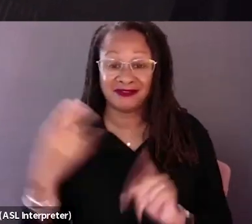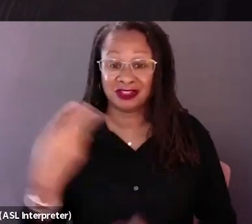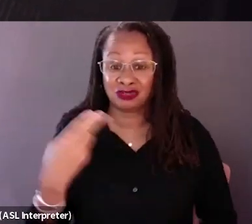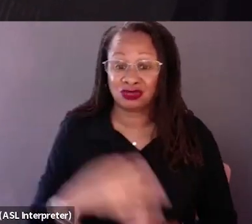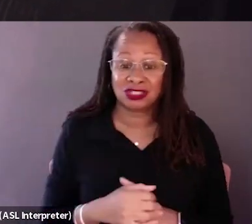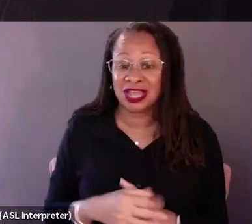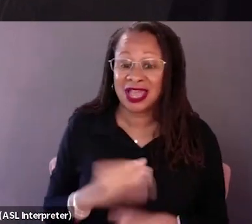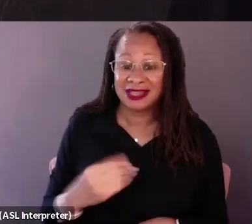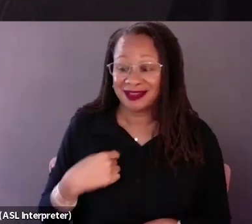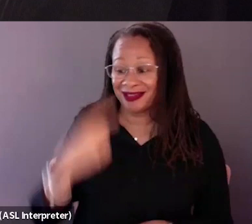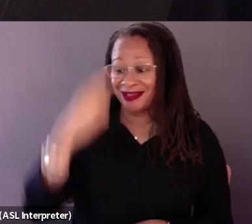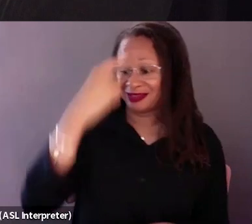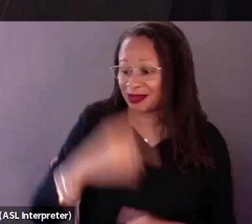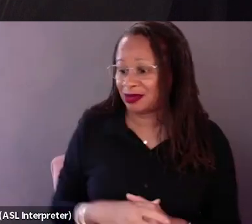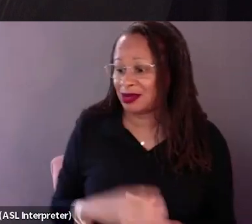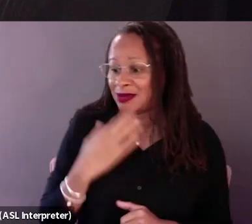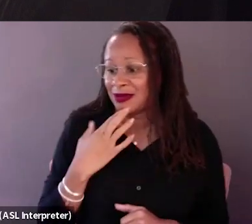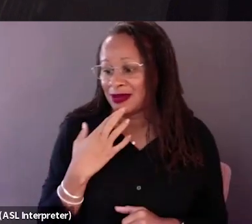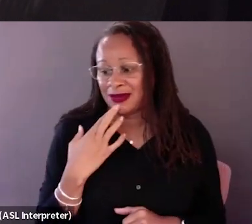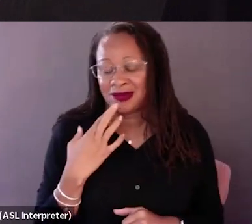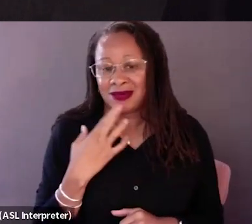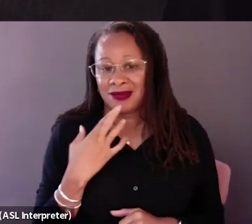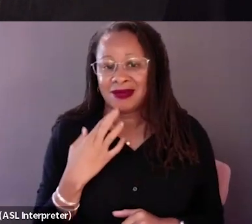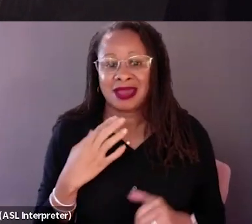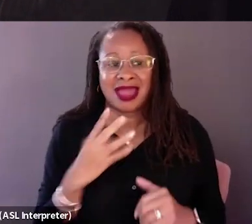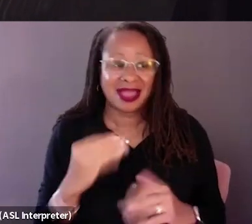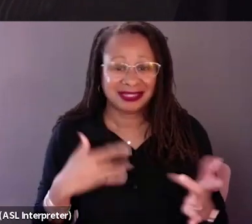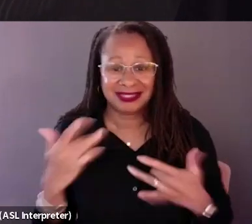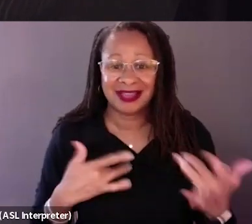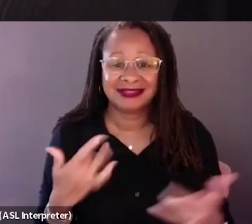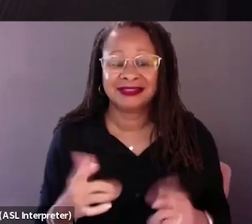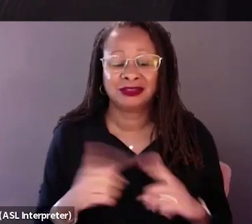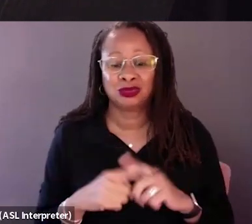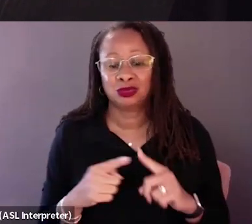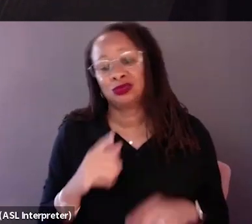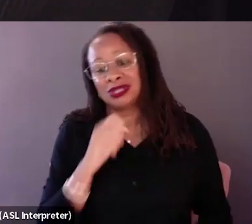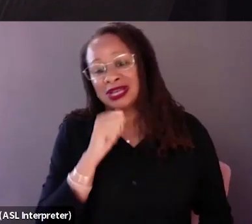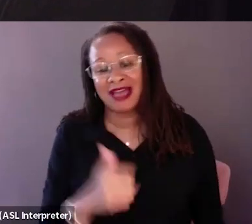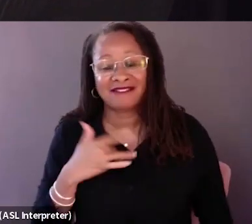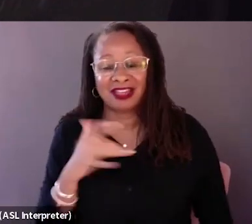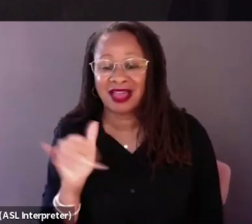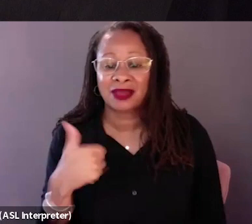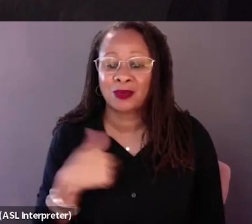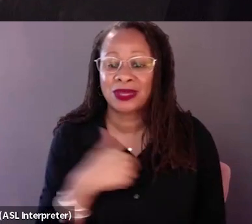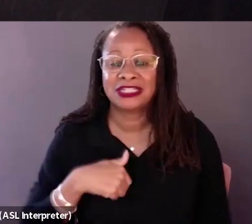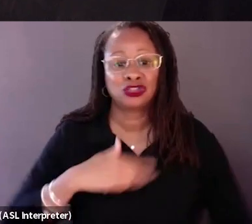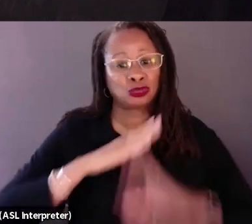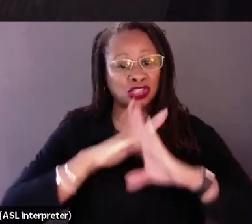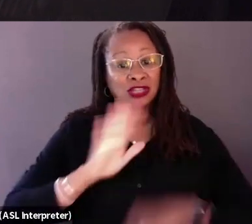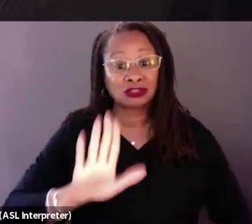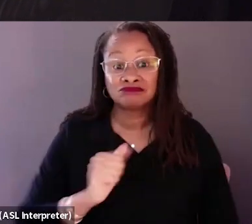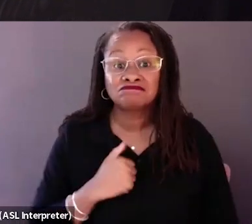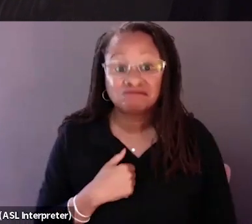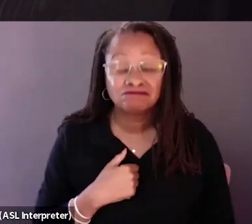think it was really important and exciting to not feel like we had to protect her. You know,